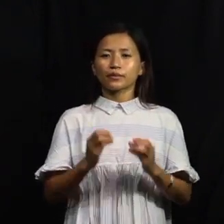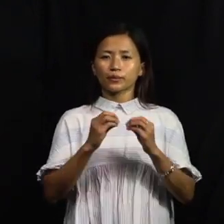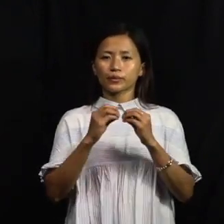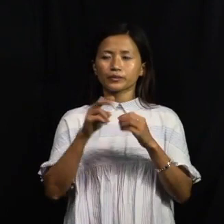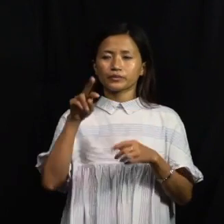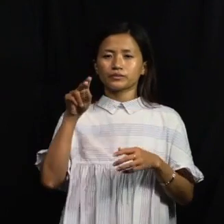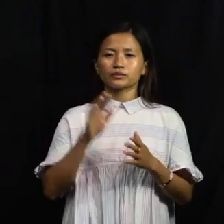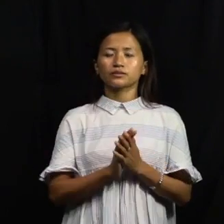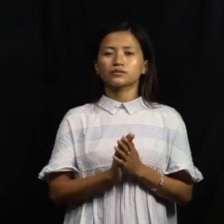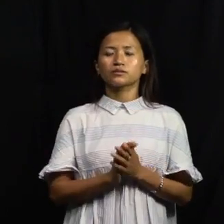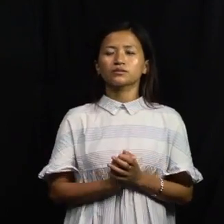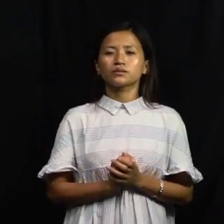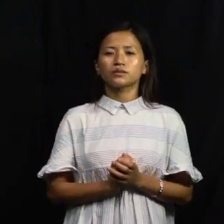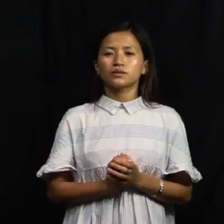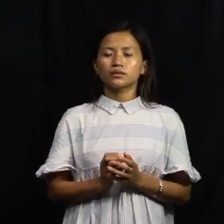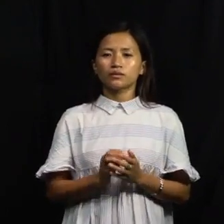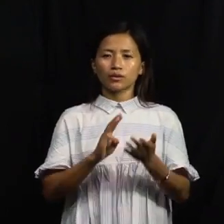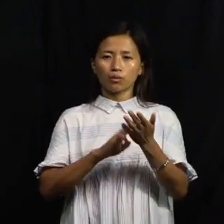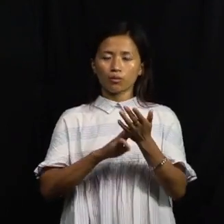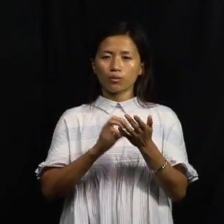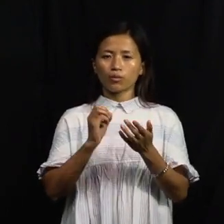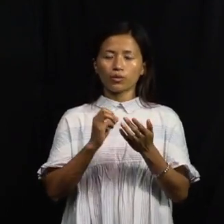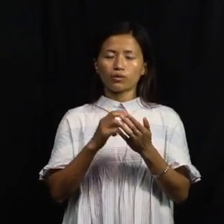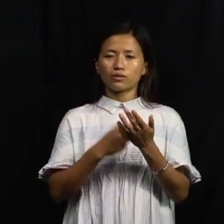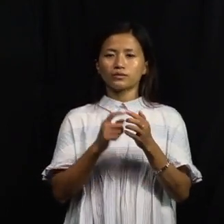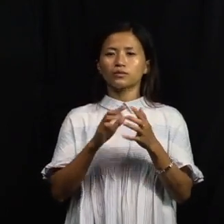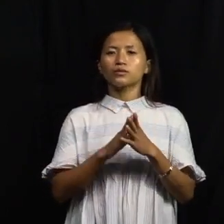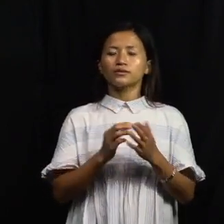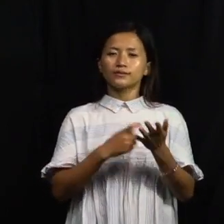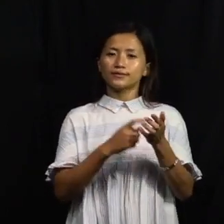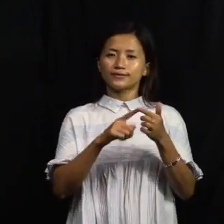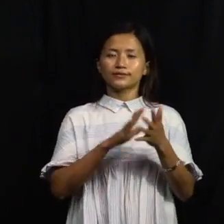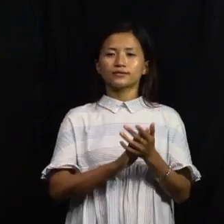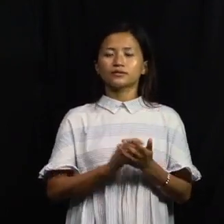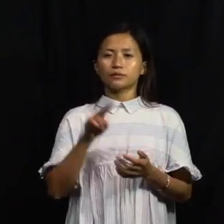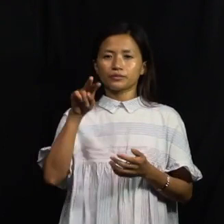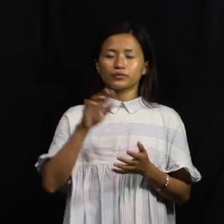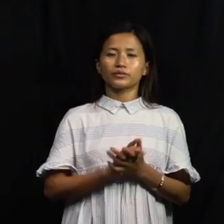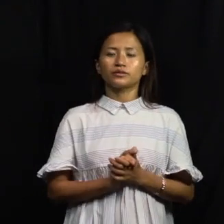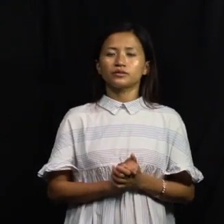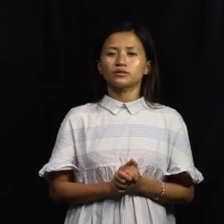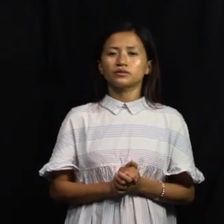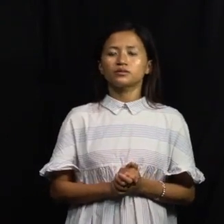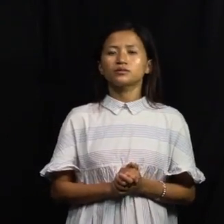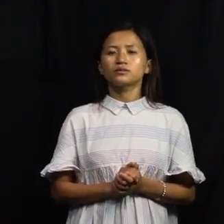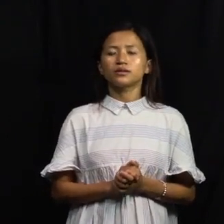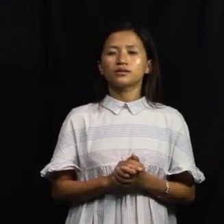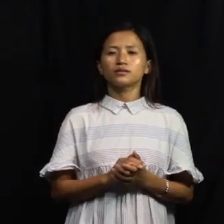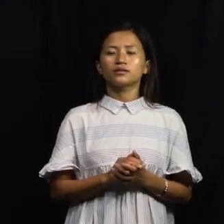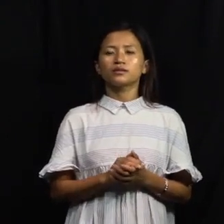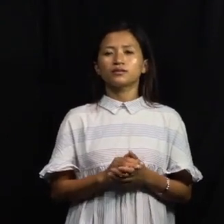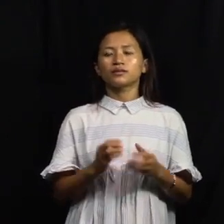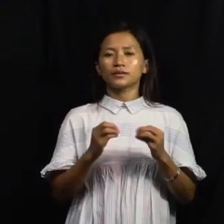of education is more relevant. Okay, so those are the meaning of education, the narrow meaning of education and